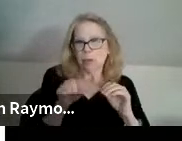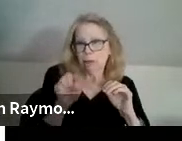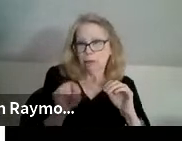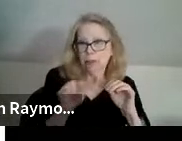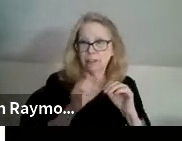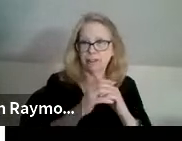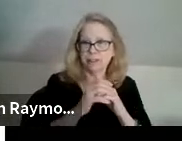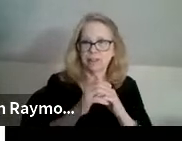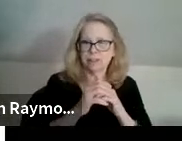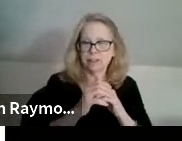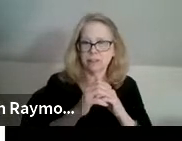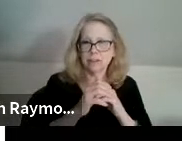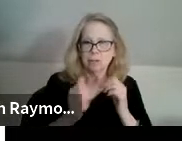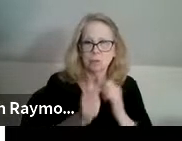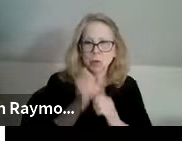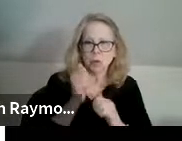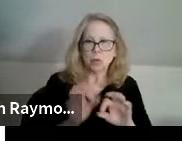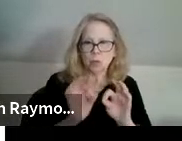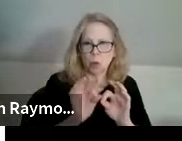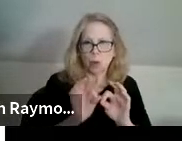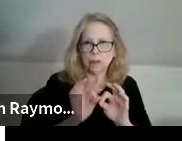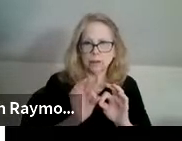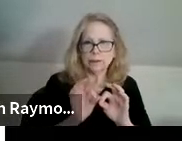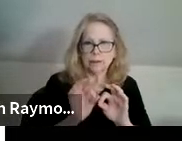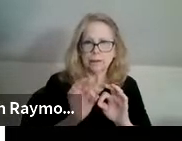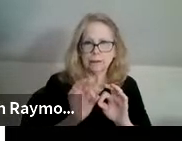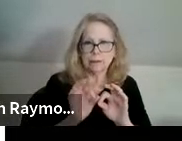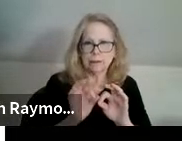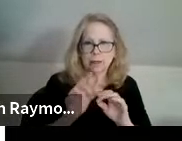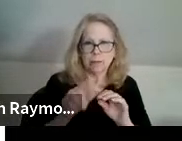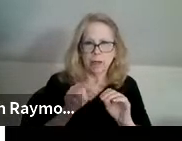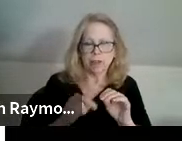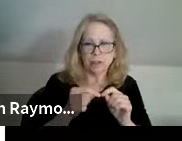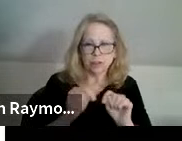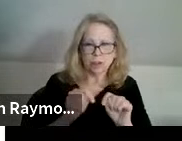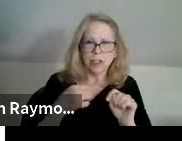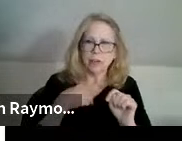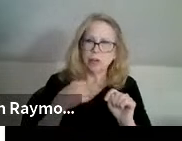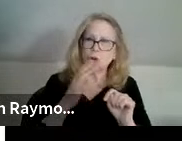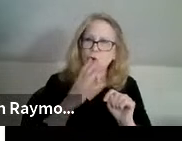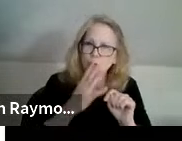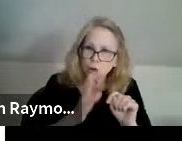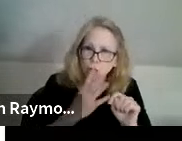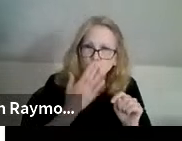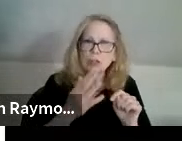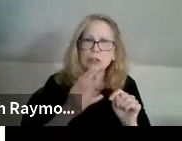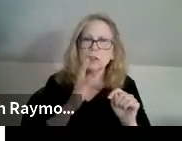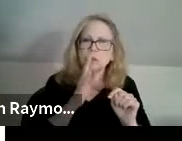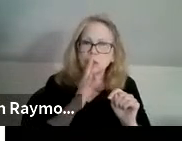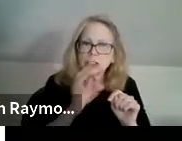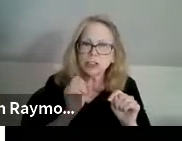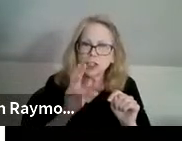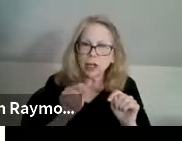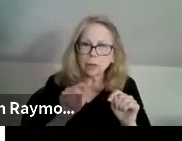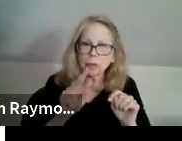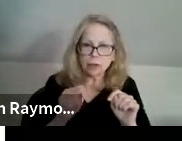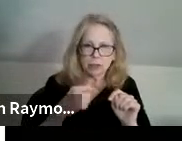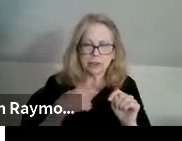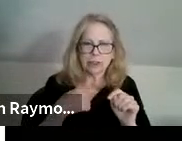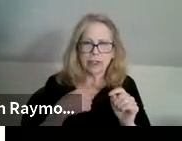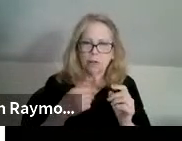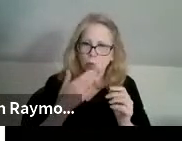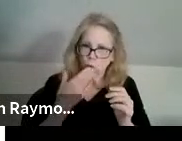really the most important thing with trying to have a good speech output system, is having the tight